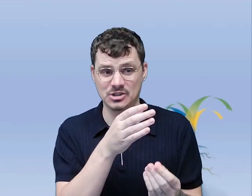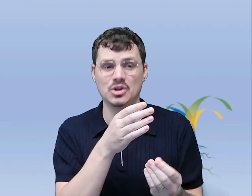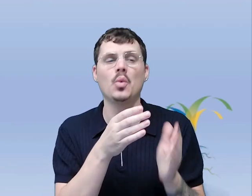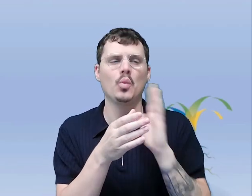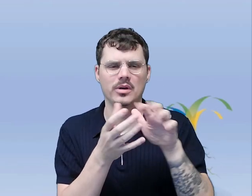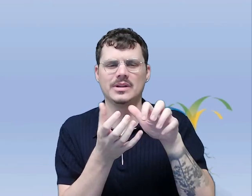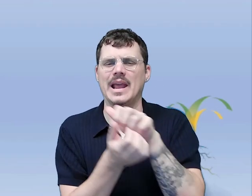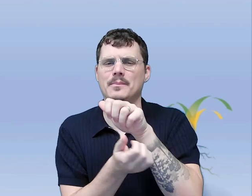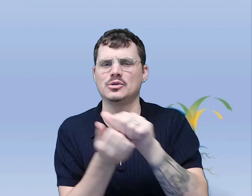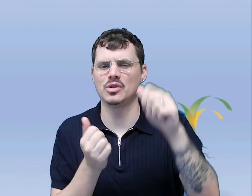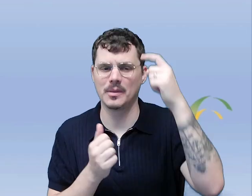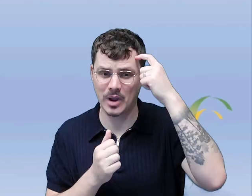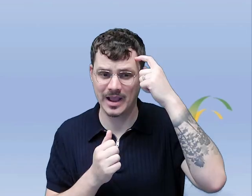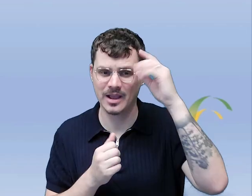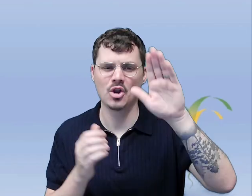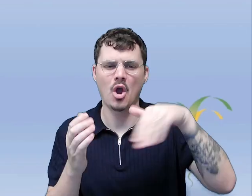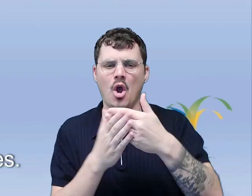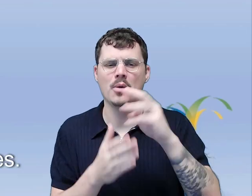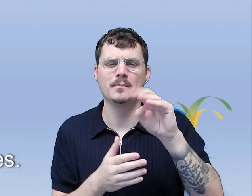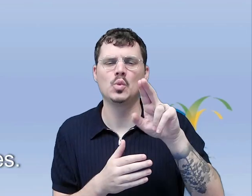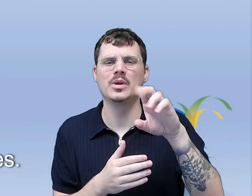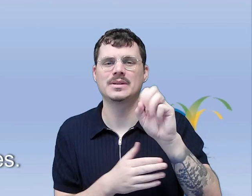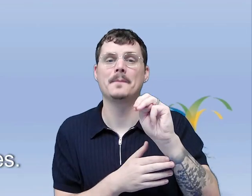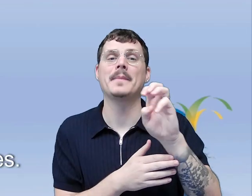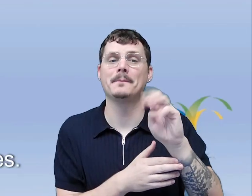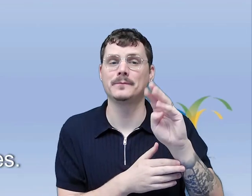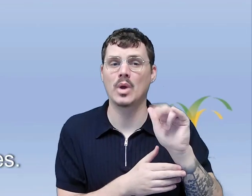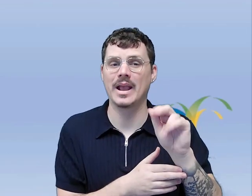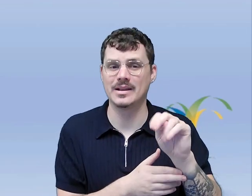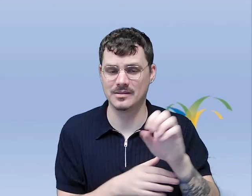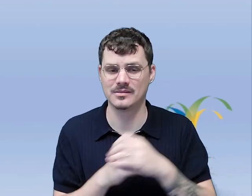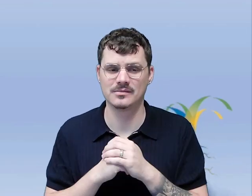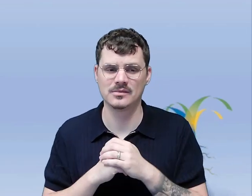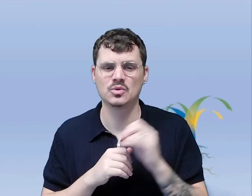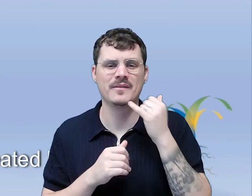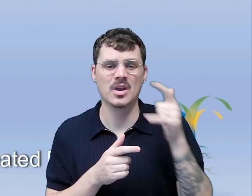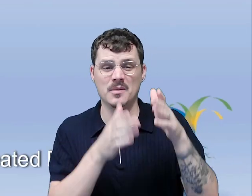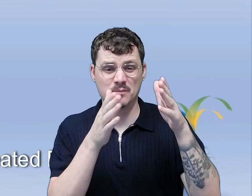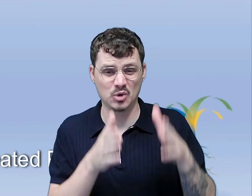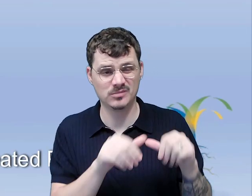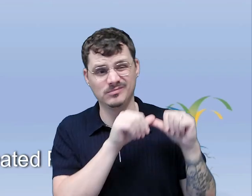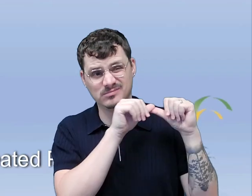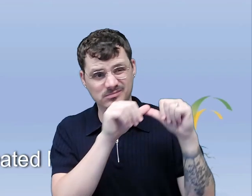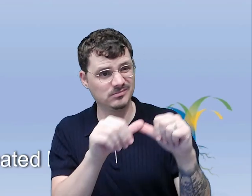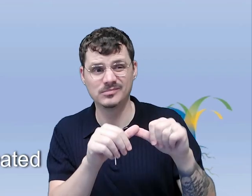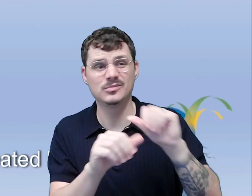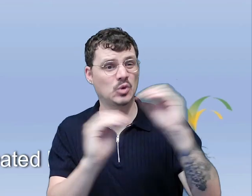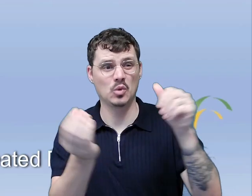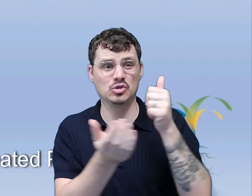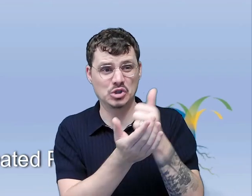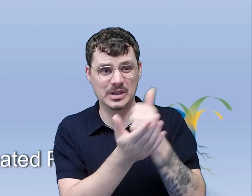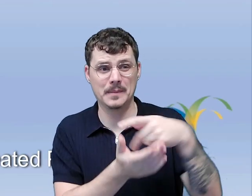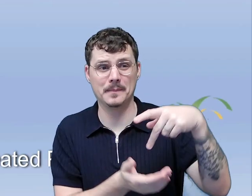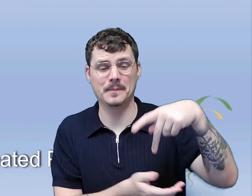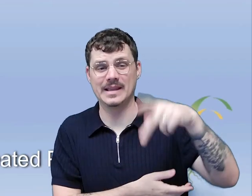depletion damages the brain and all the mucous membranes. So if a person has